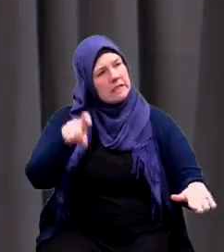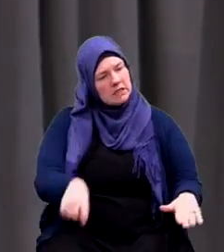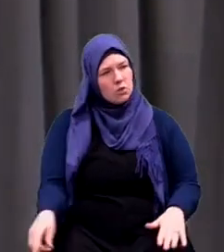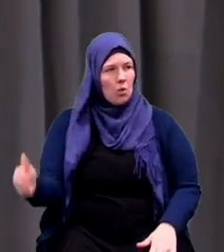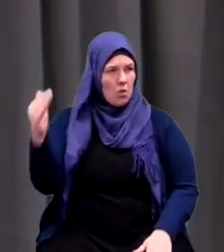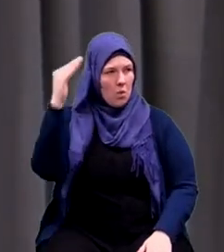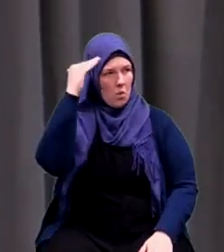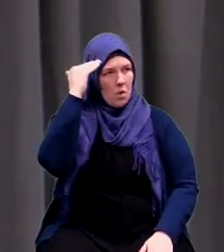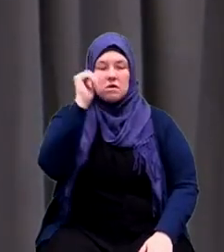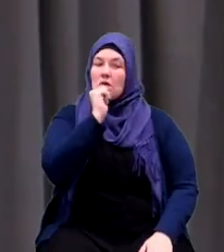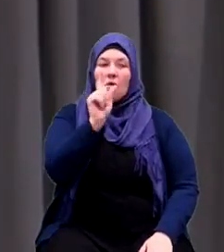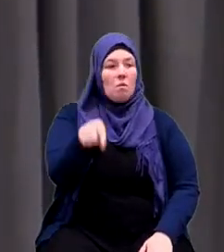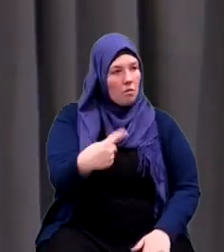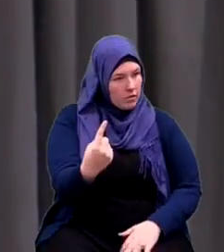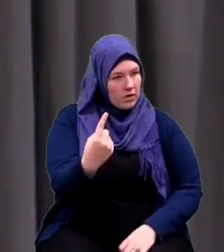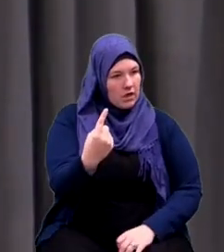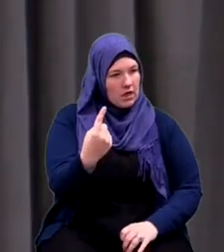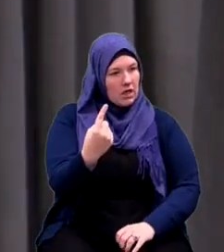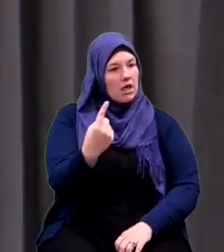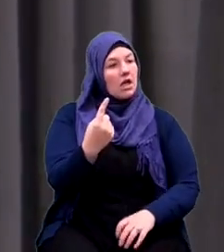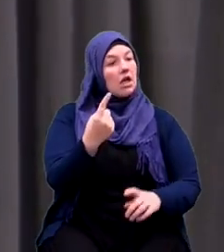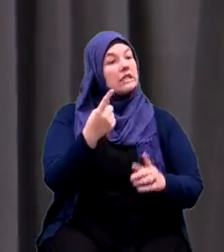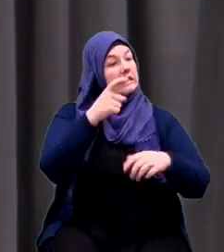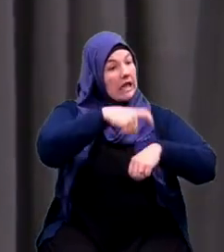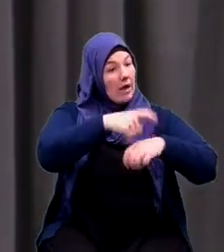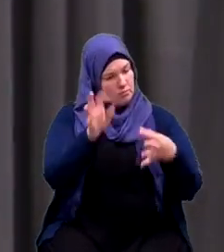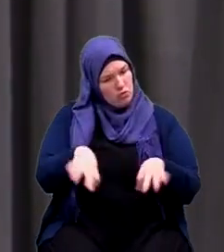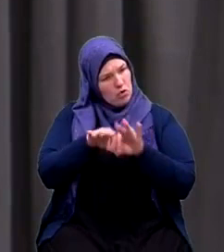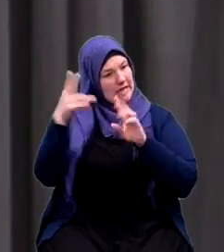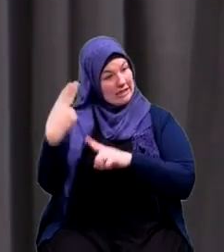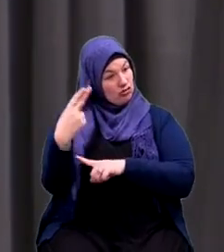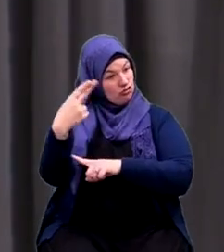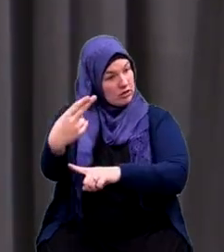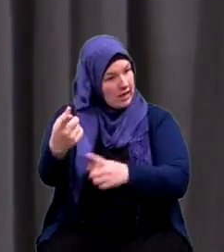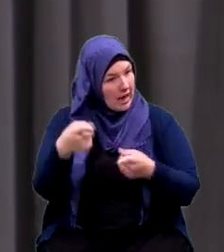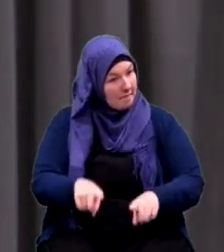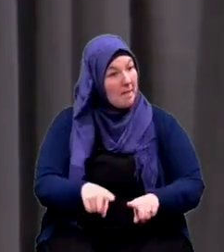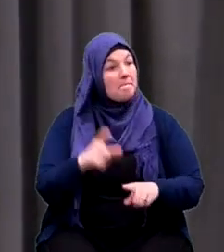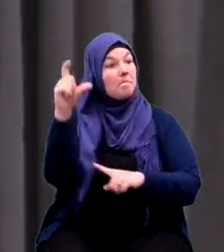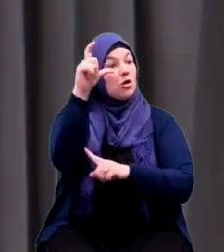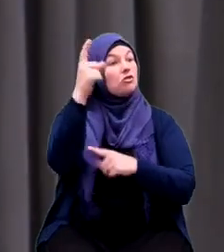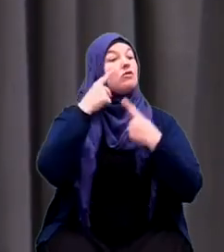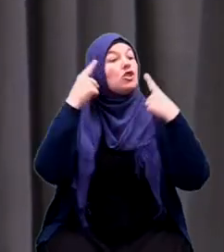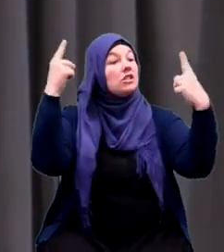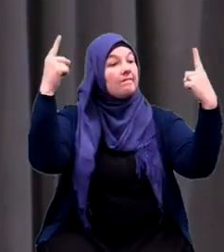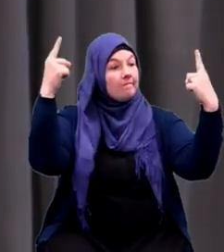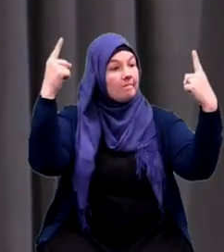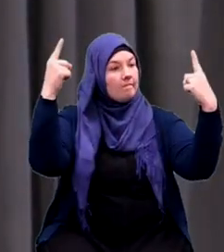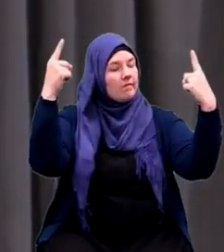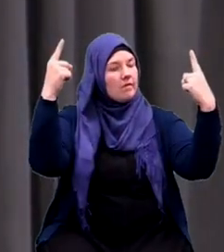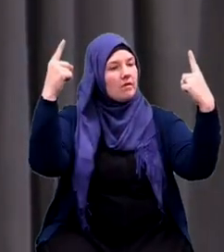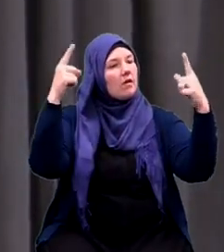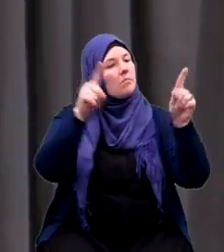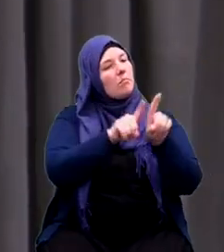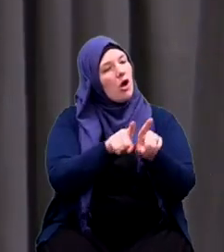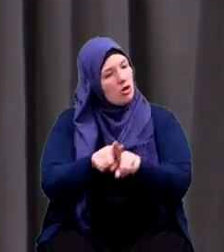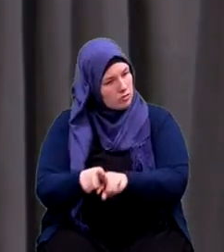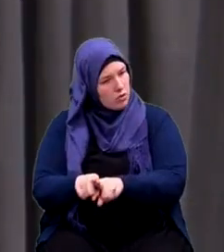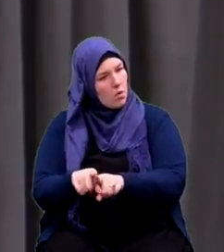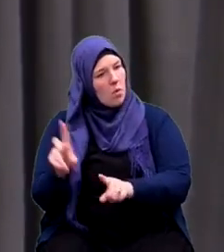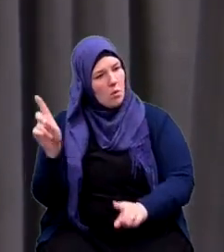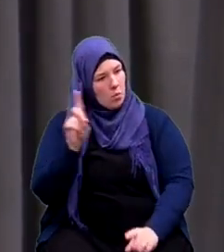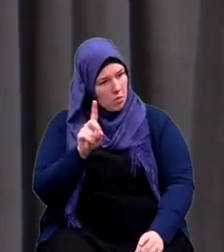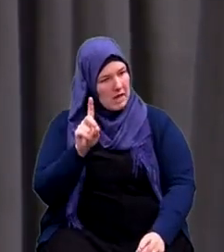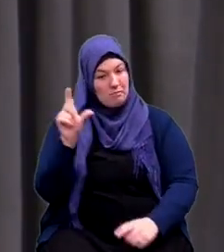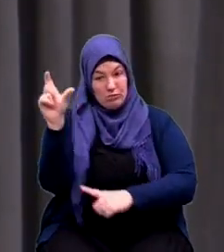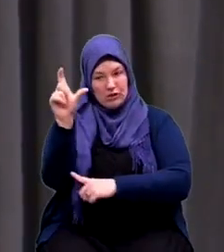know not only points in history when Muslims achieved their best, but also